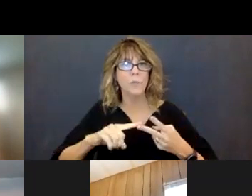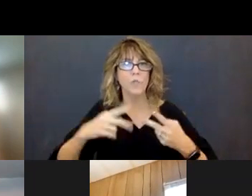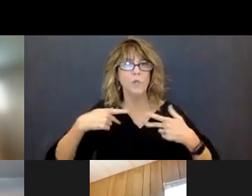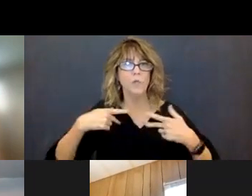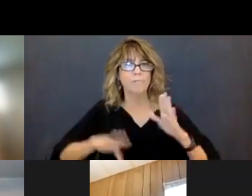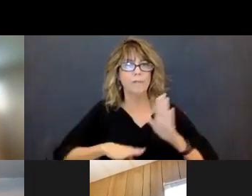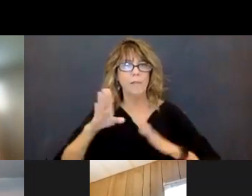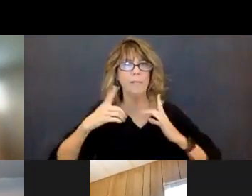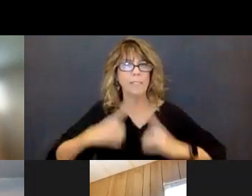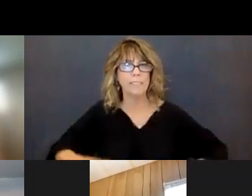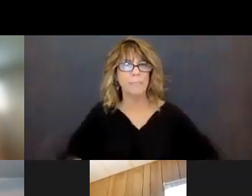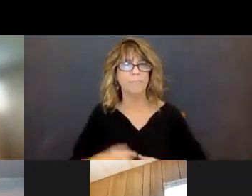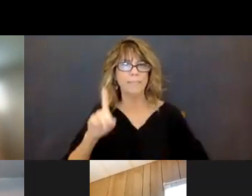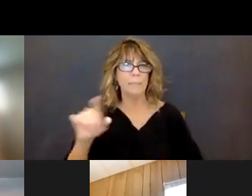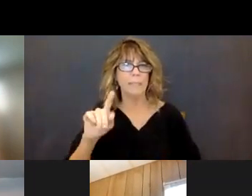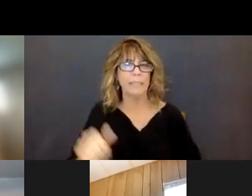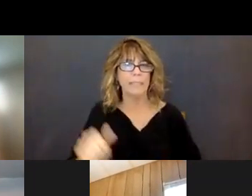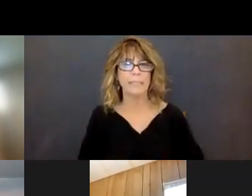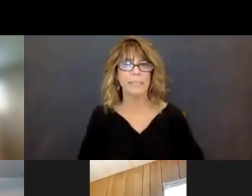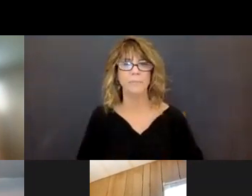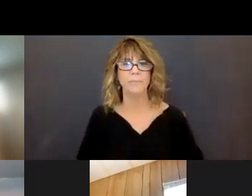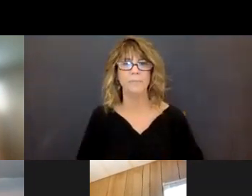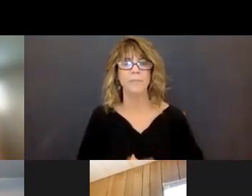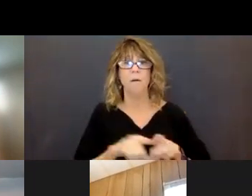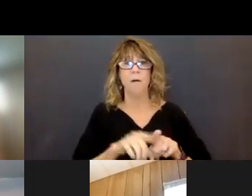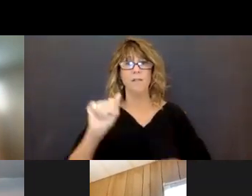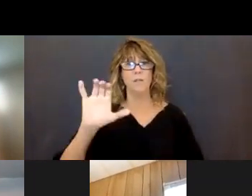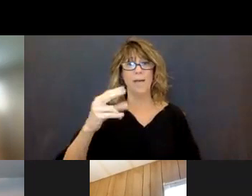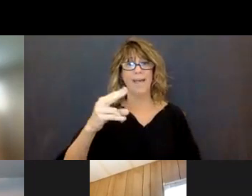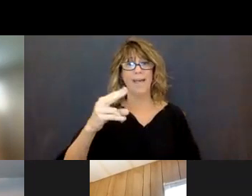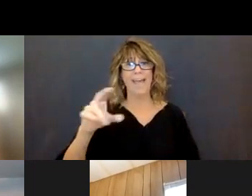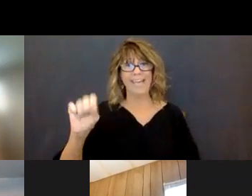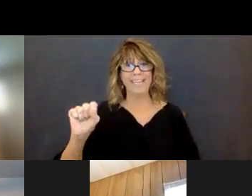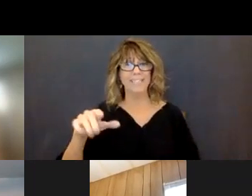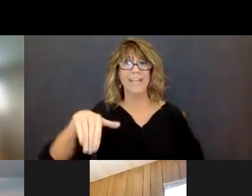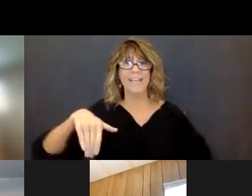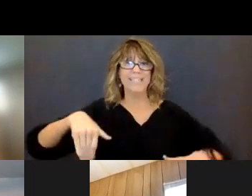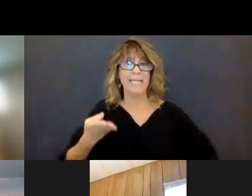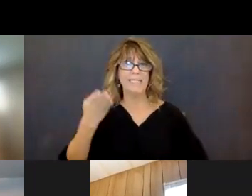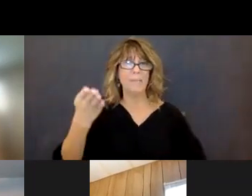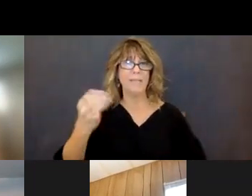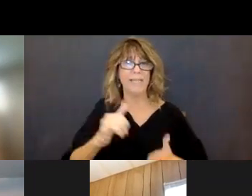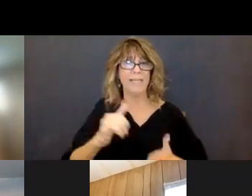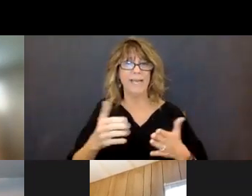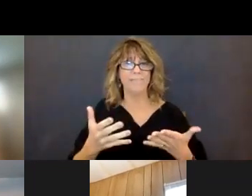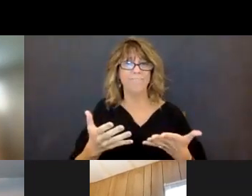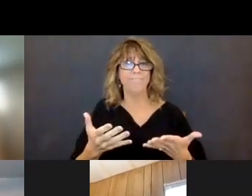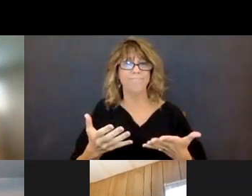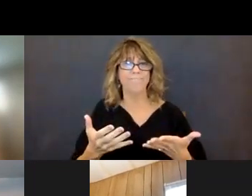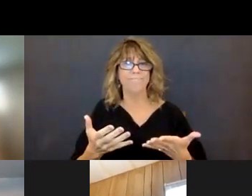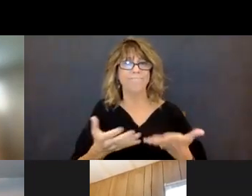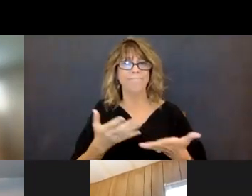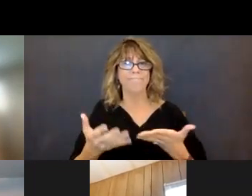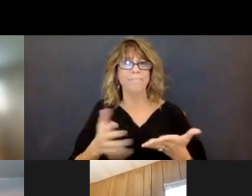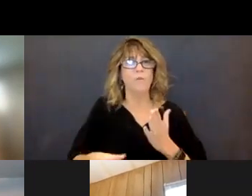Additionally, Access has yet to submit that separate application for